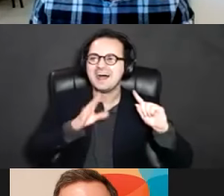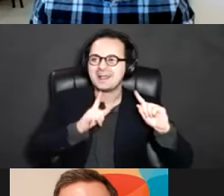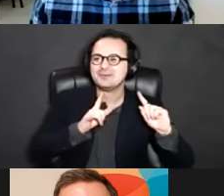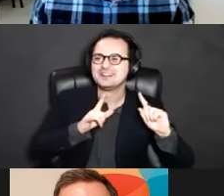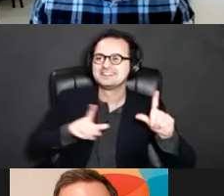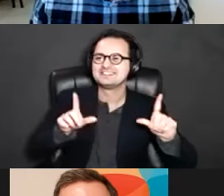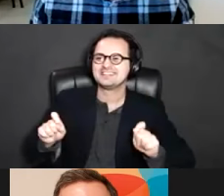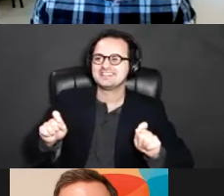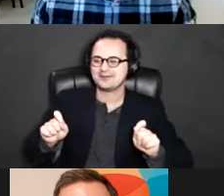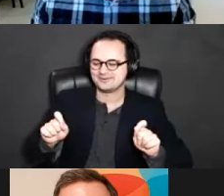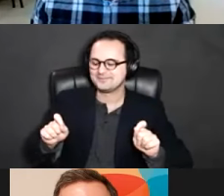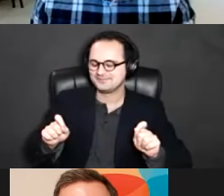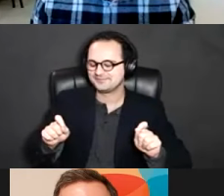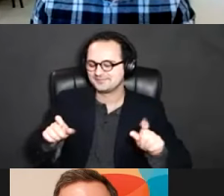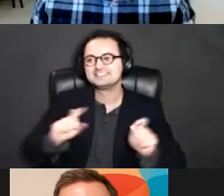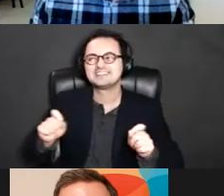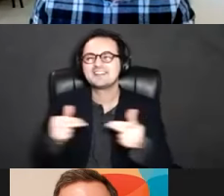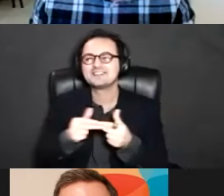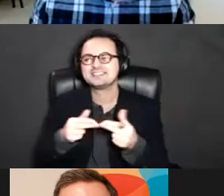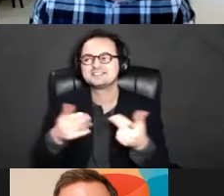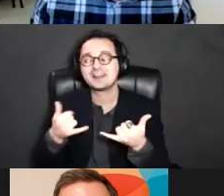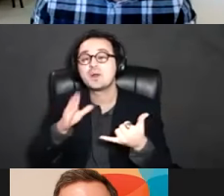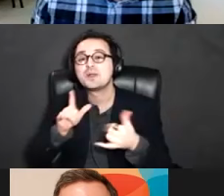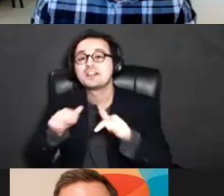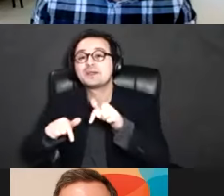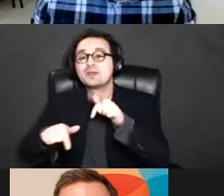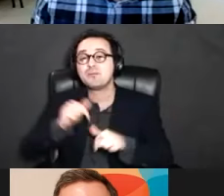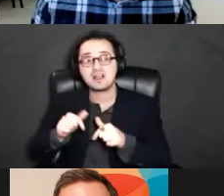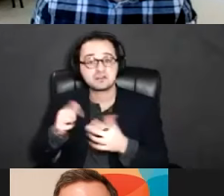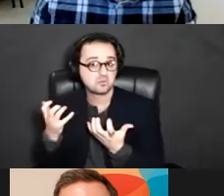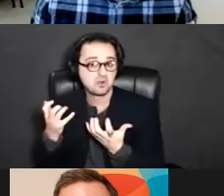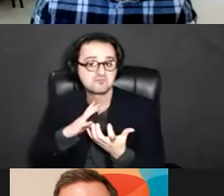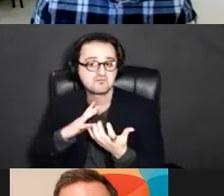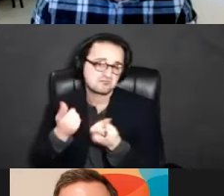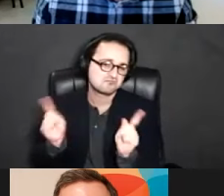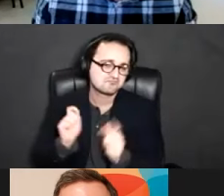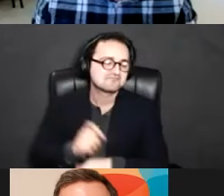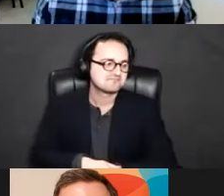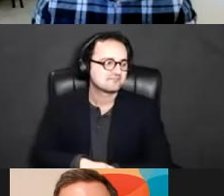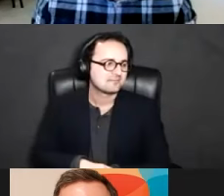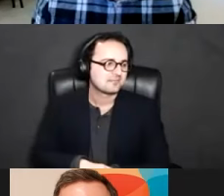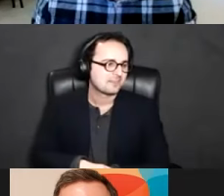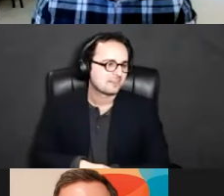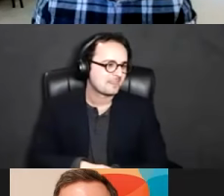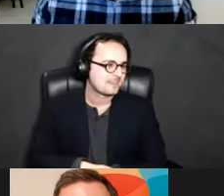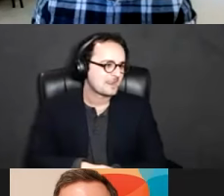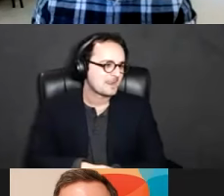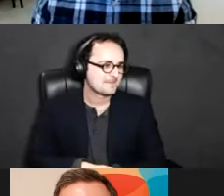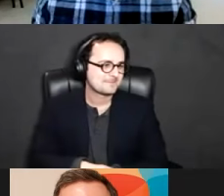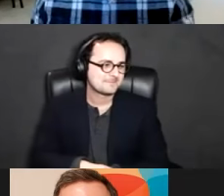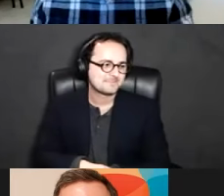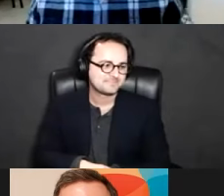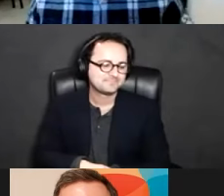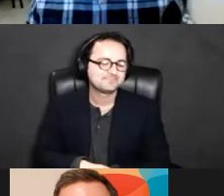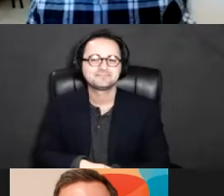down the slides, but I will go back if anyone wants them. All right, great. So Tracy Santani says, I'm